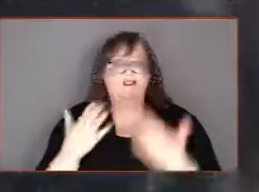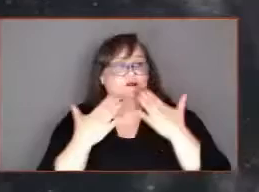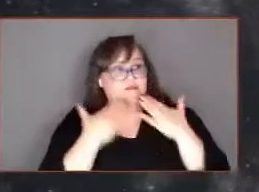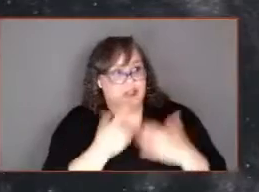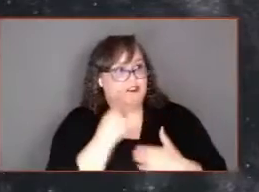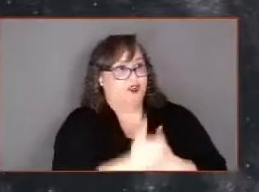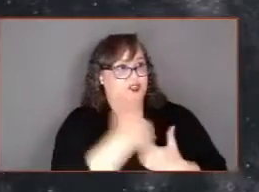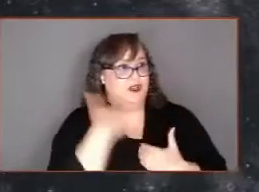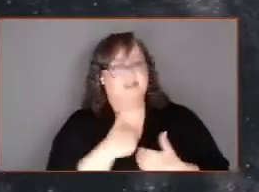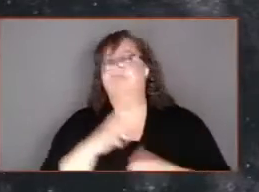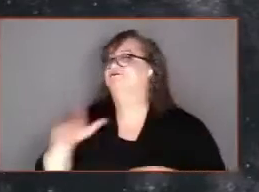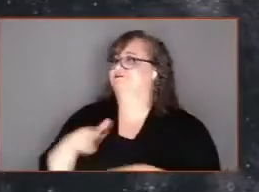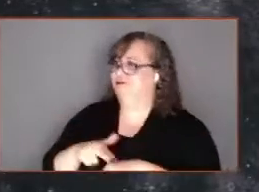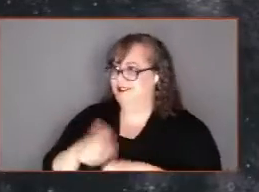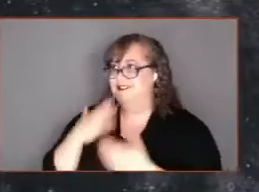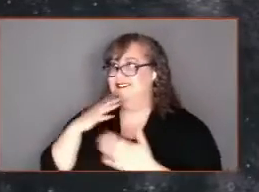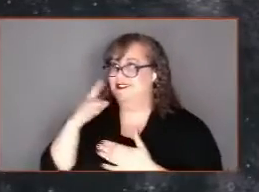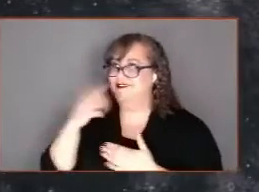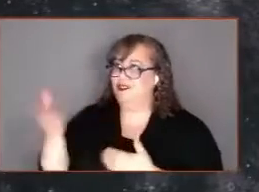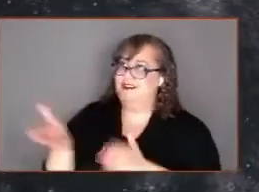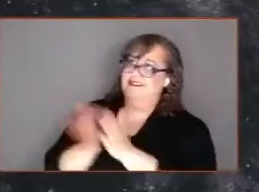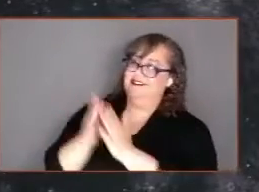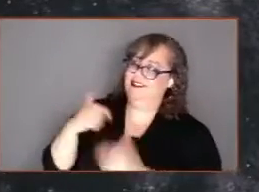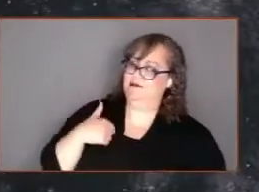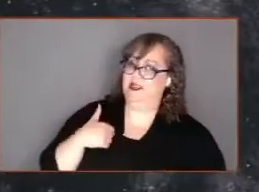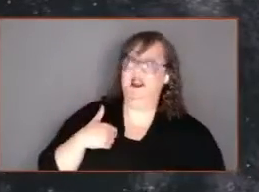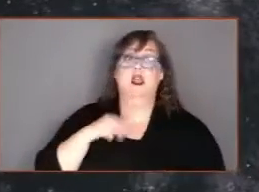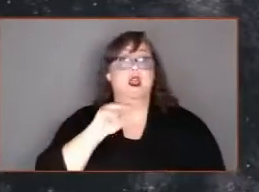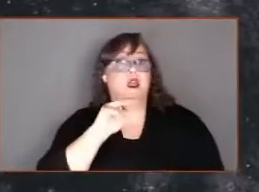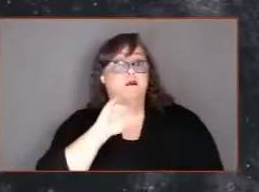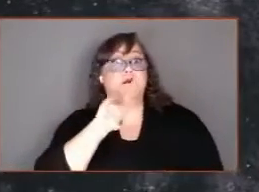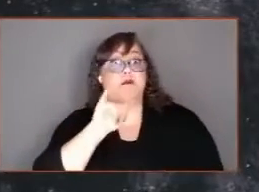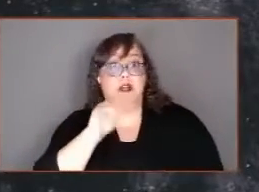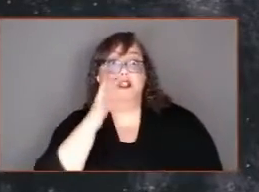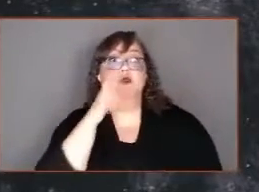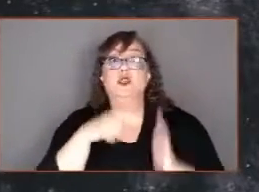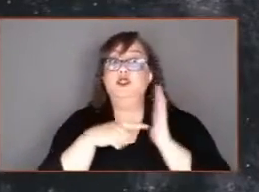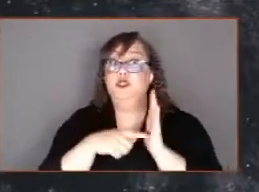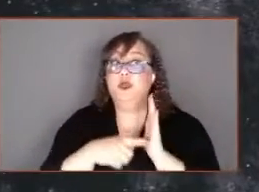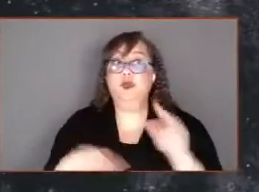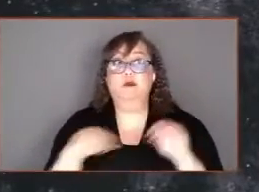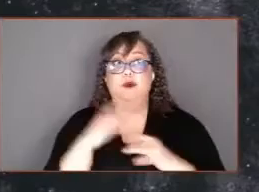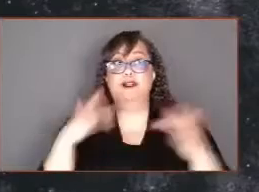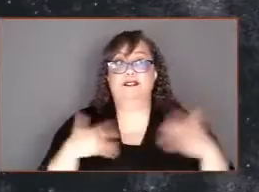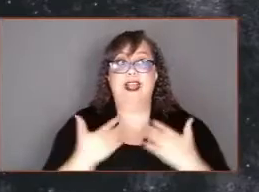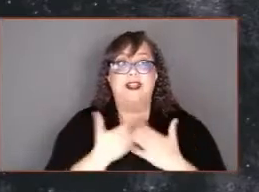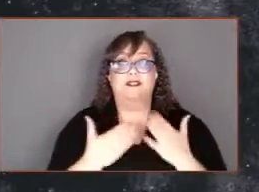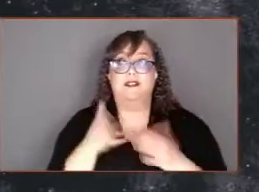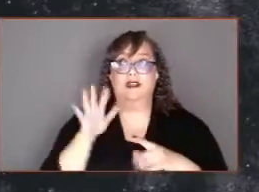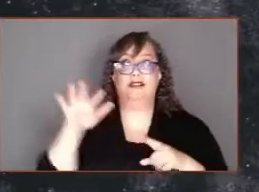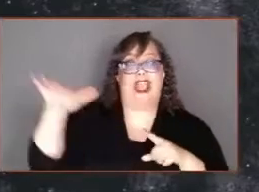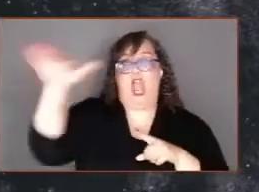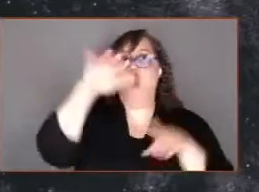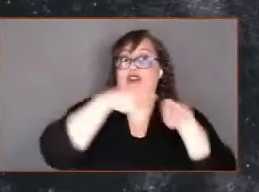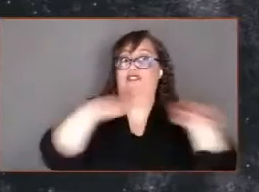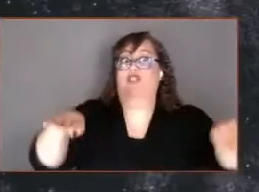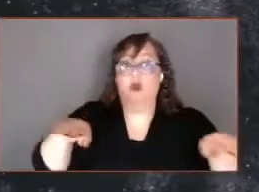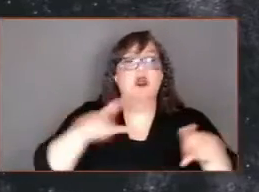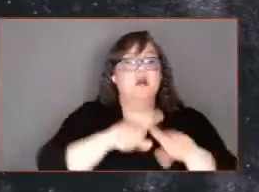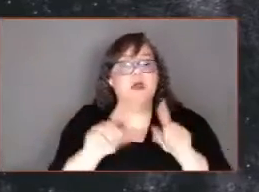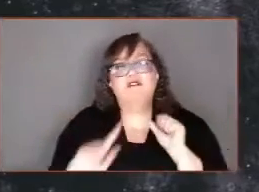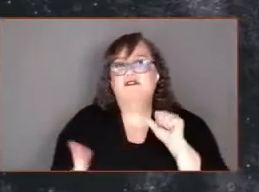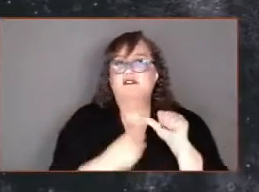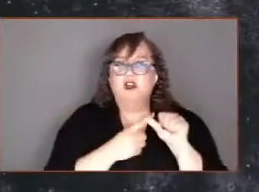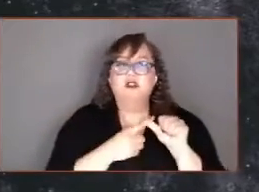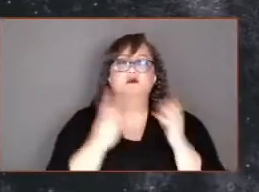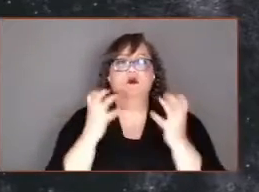Molly has some exciting things to show you all out in the pit. But first, let's learn a little bit more about NASA's upcoming